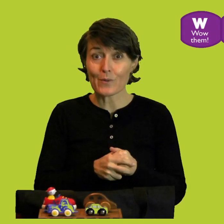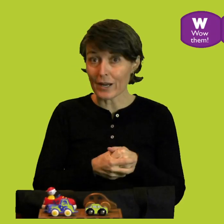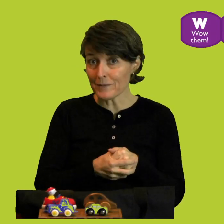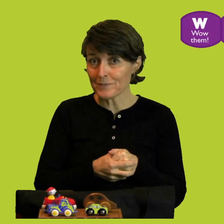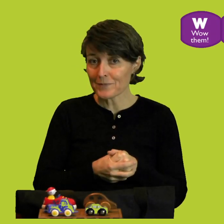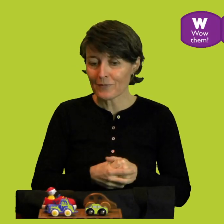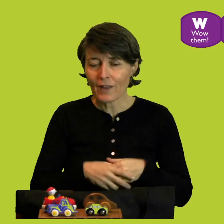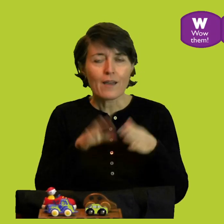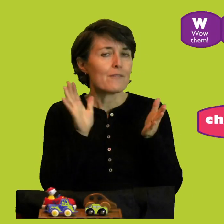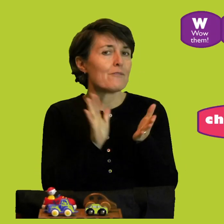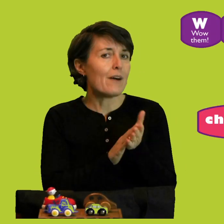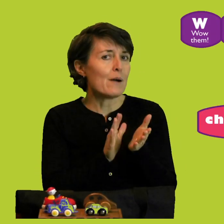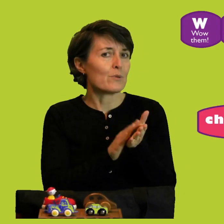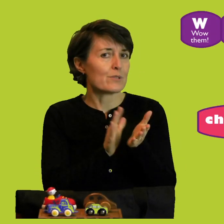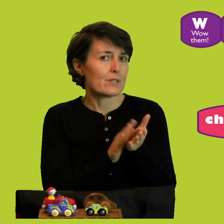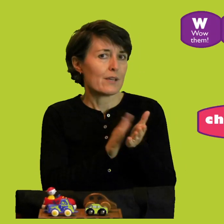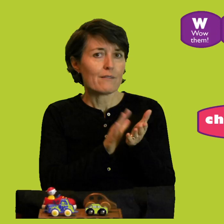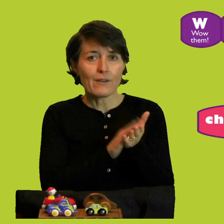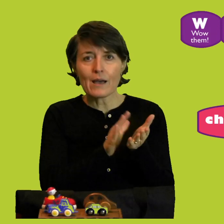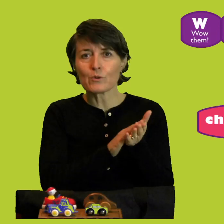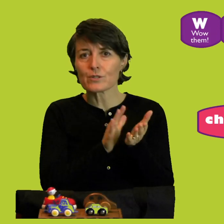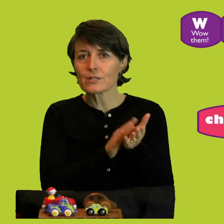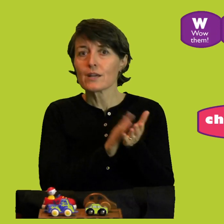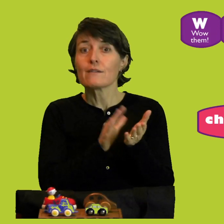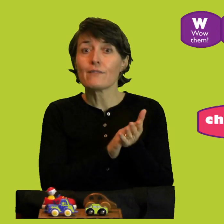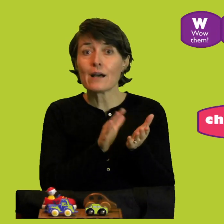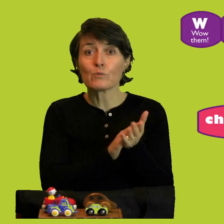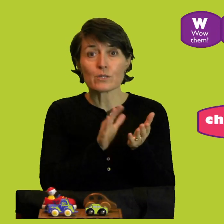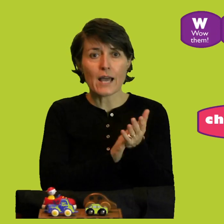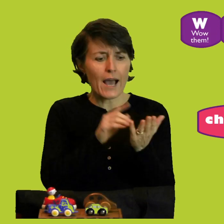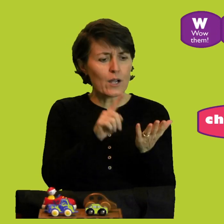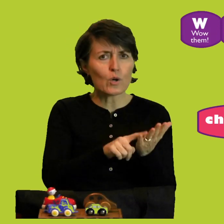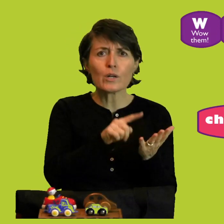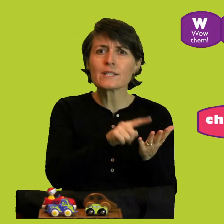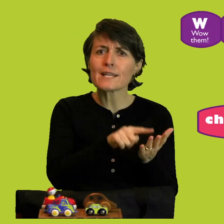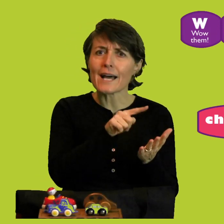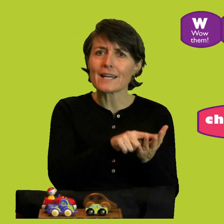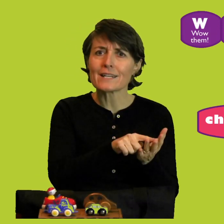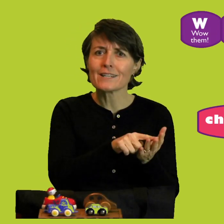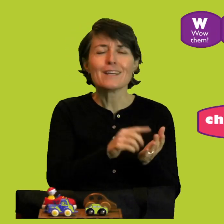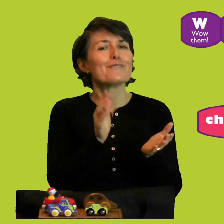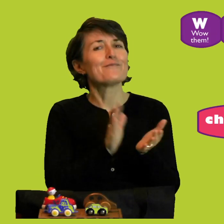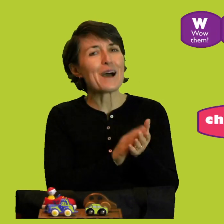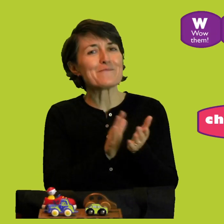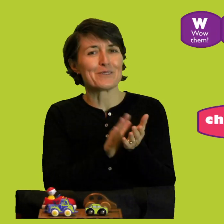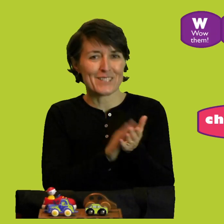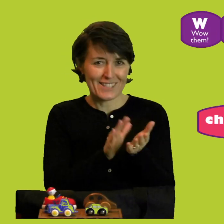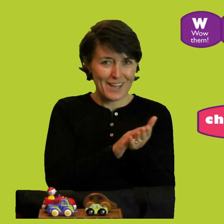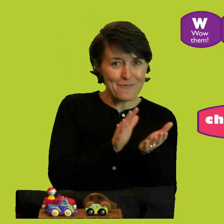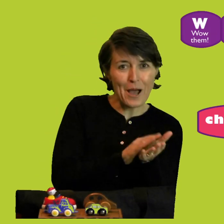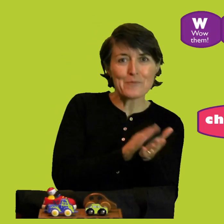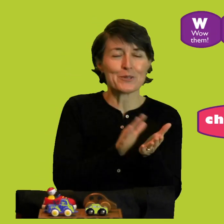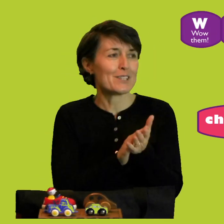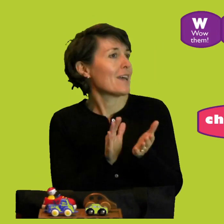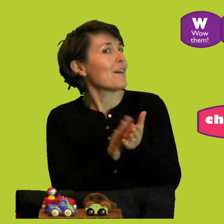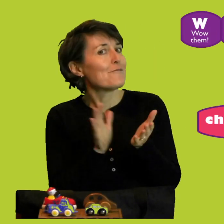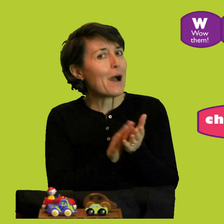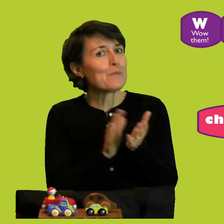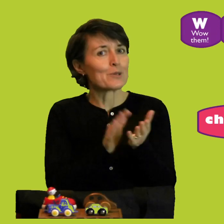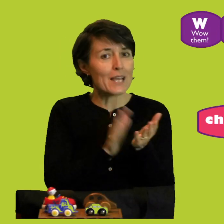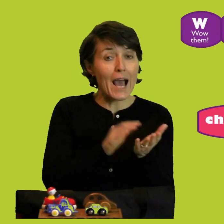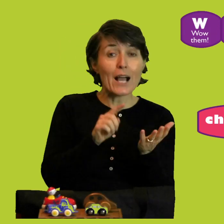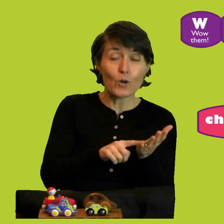count. Okay, ready? Vamos, vamos, vamos a contar. Vamos, vamos,